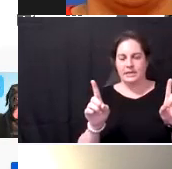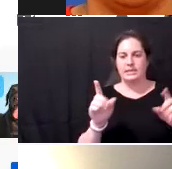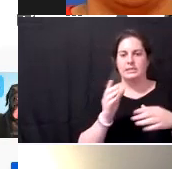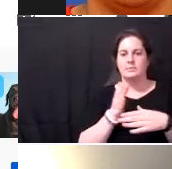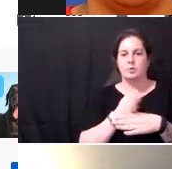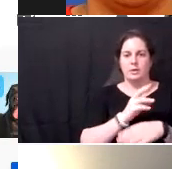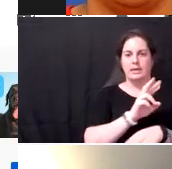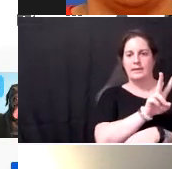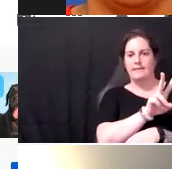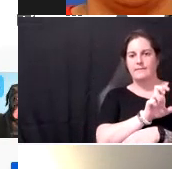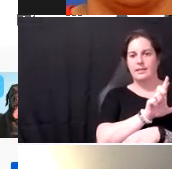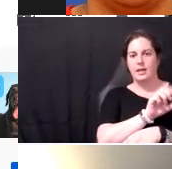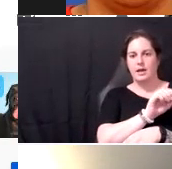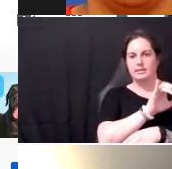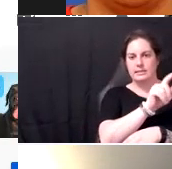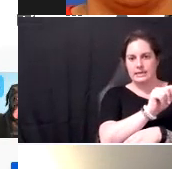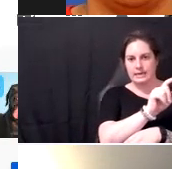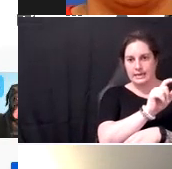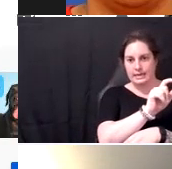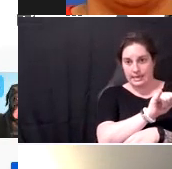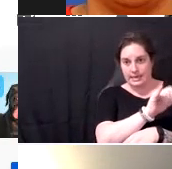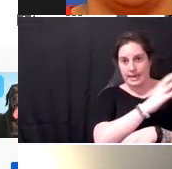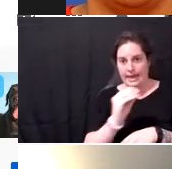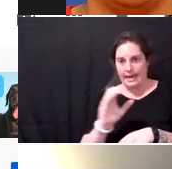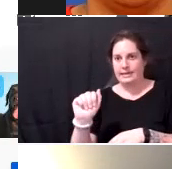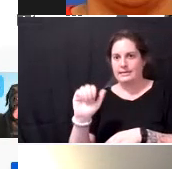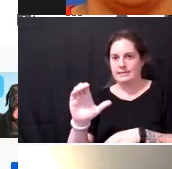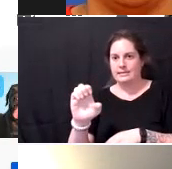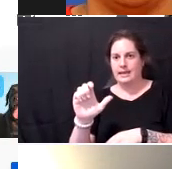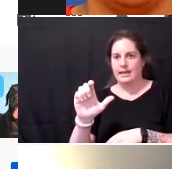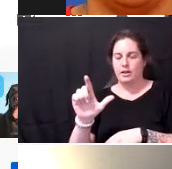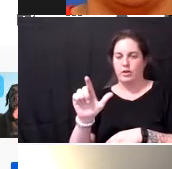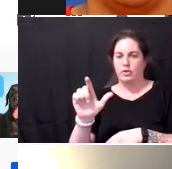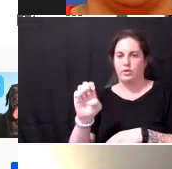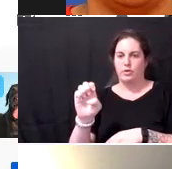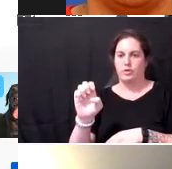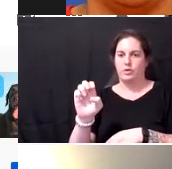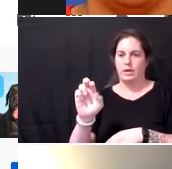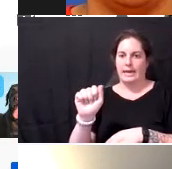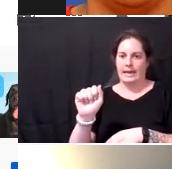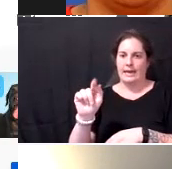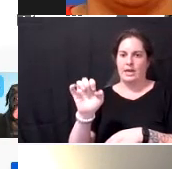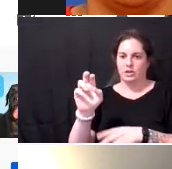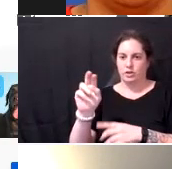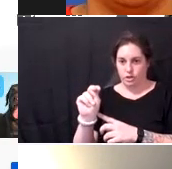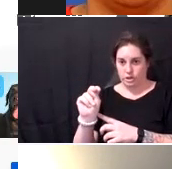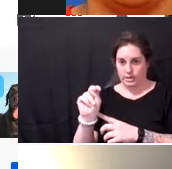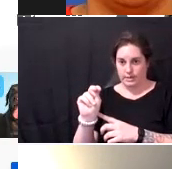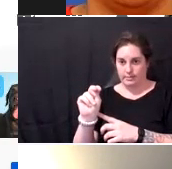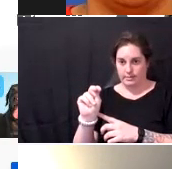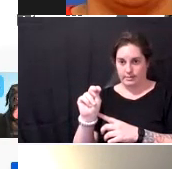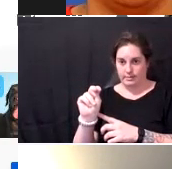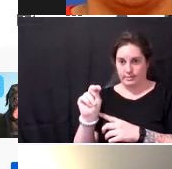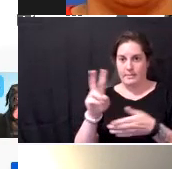acceleration, because constant velocity means The acceleration is